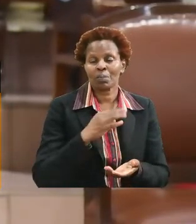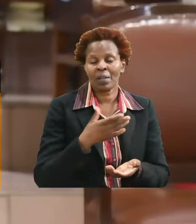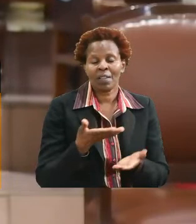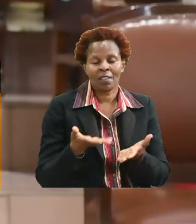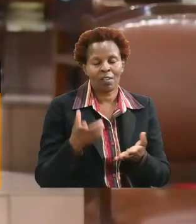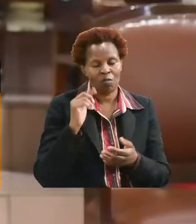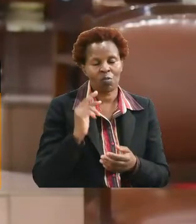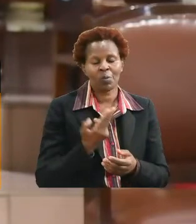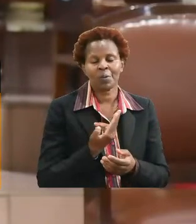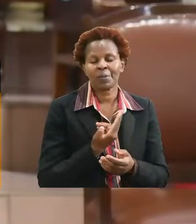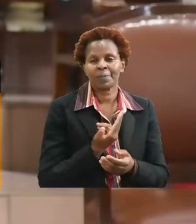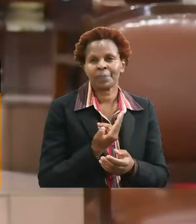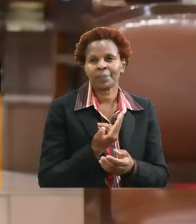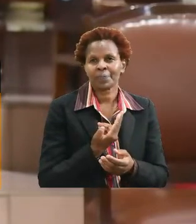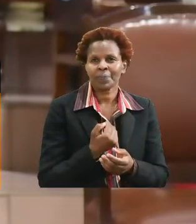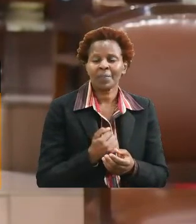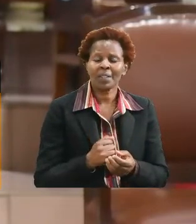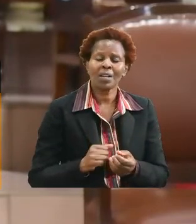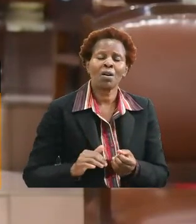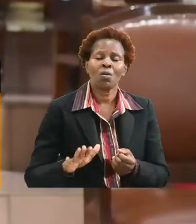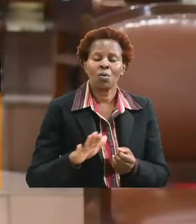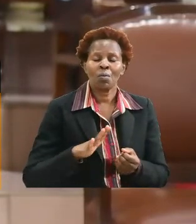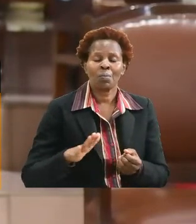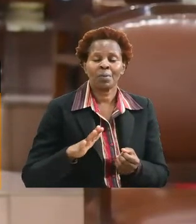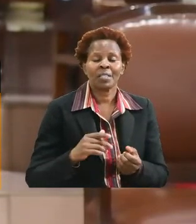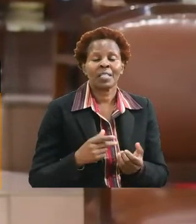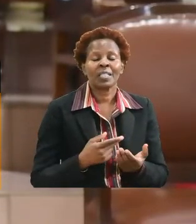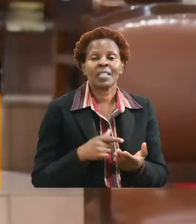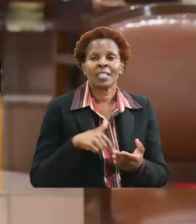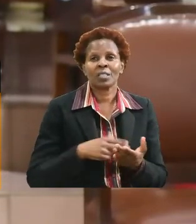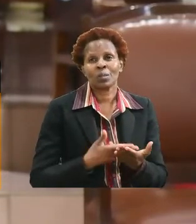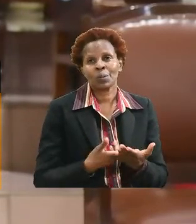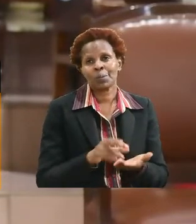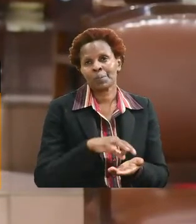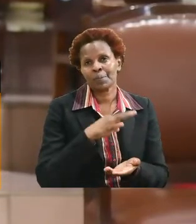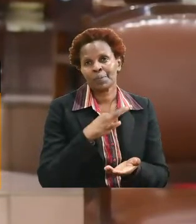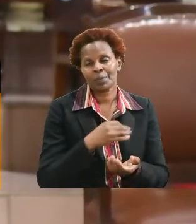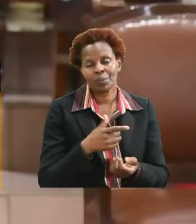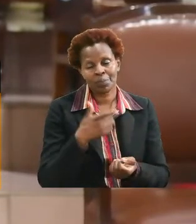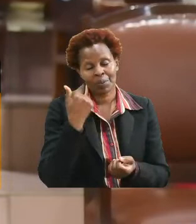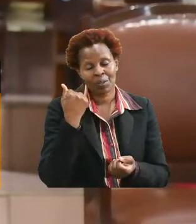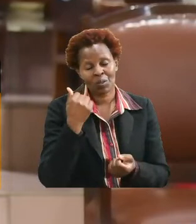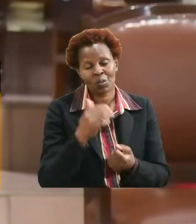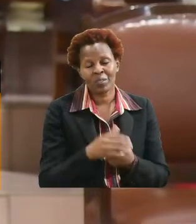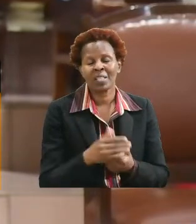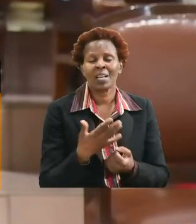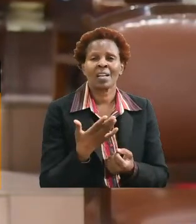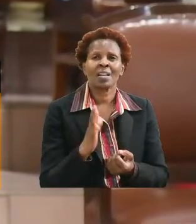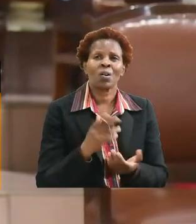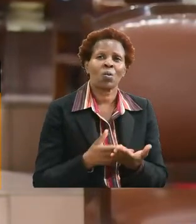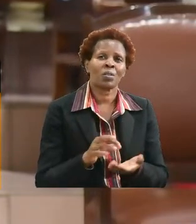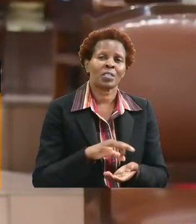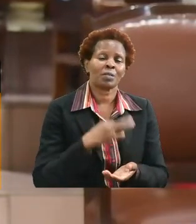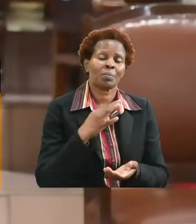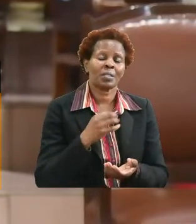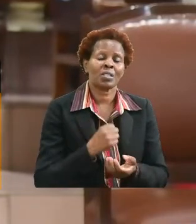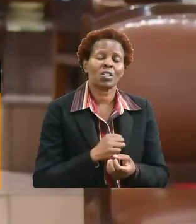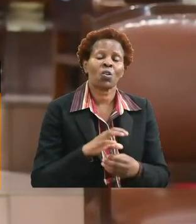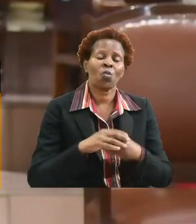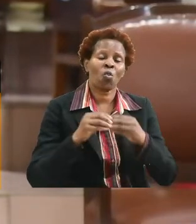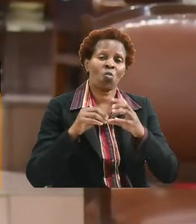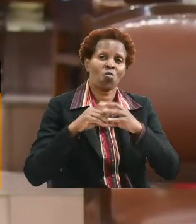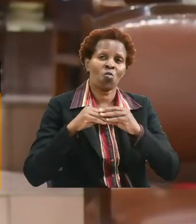to God. There is a resource in the Holy Spirit, because he comforts regardless of